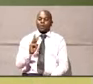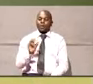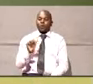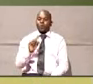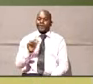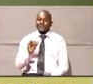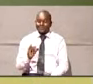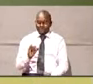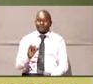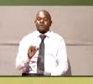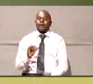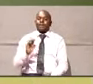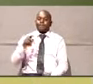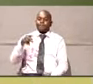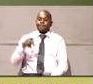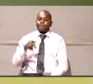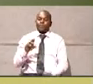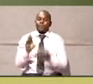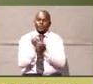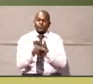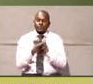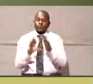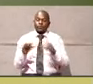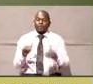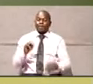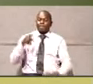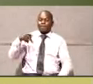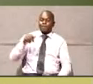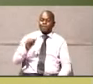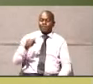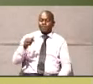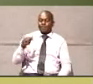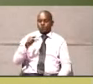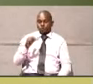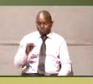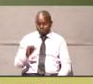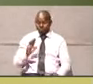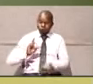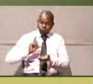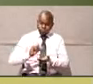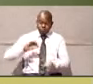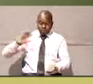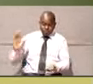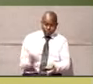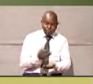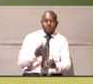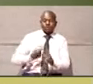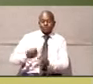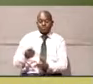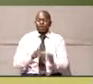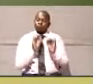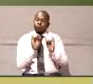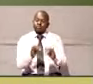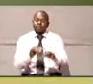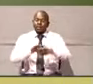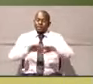Kajubi. This made the inquiry wonder whether Mpaji Kajubi was being funded to displace tenants who had occupied the